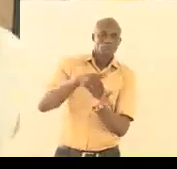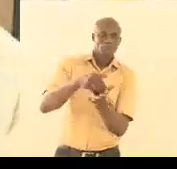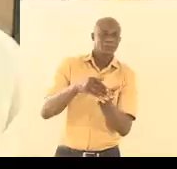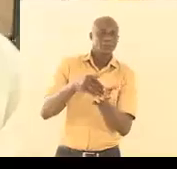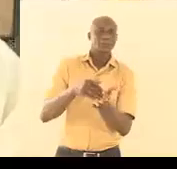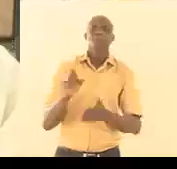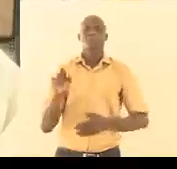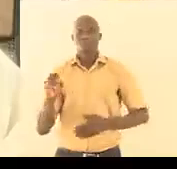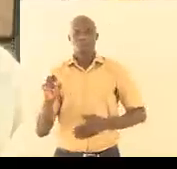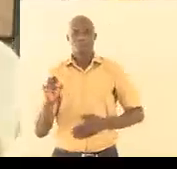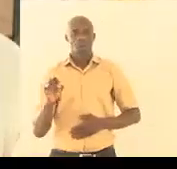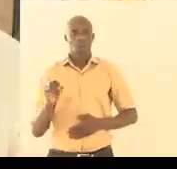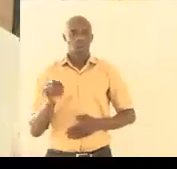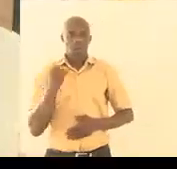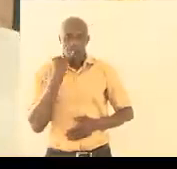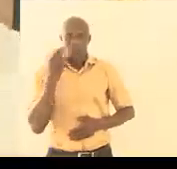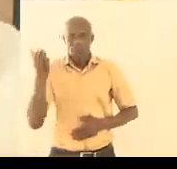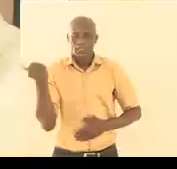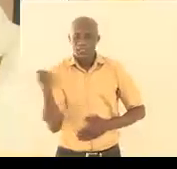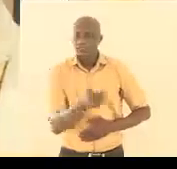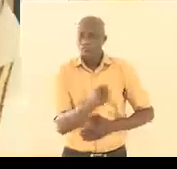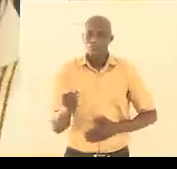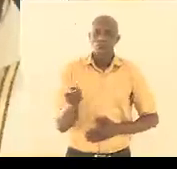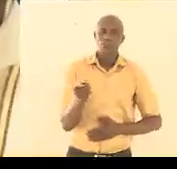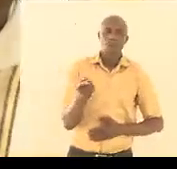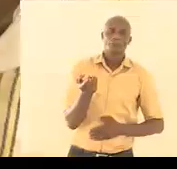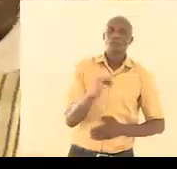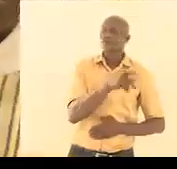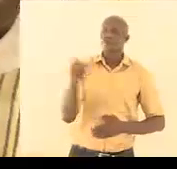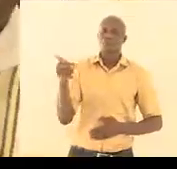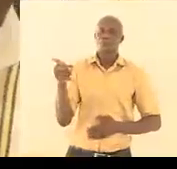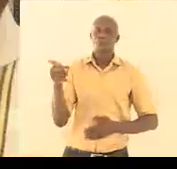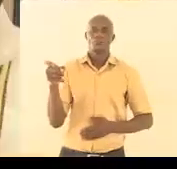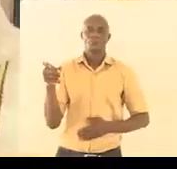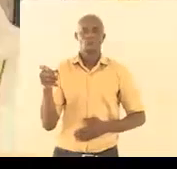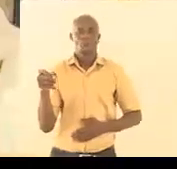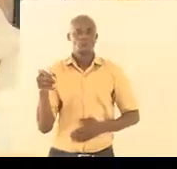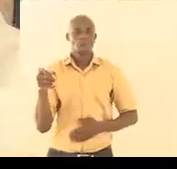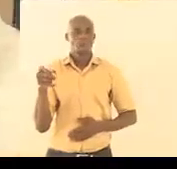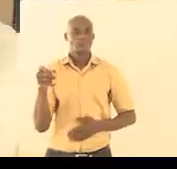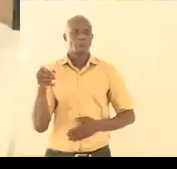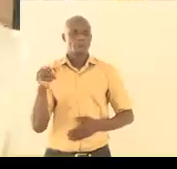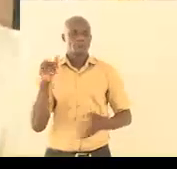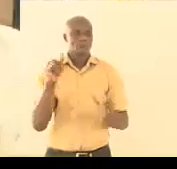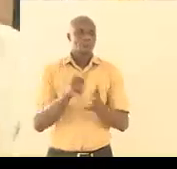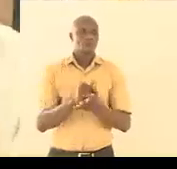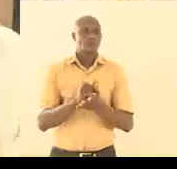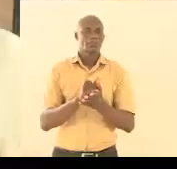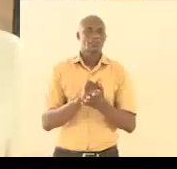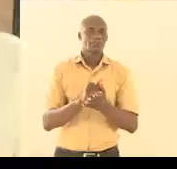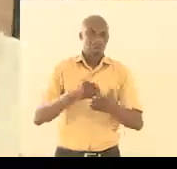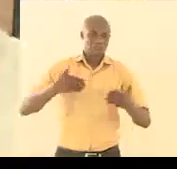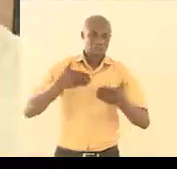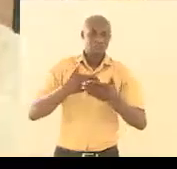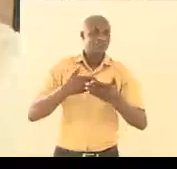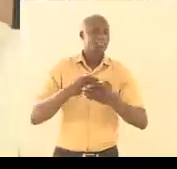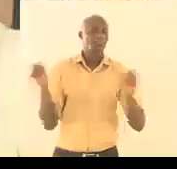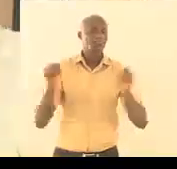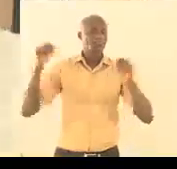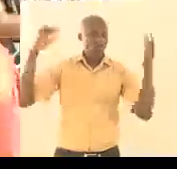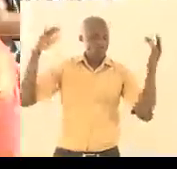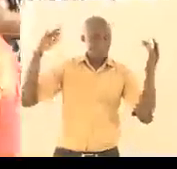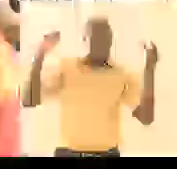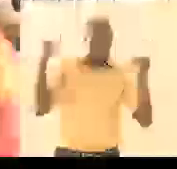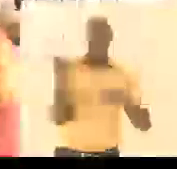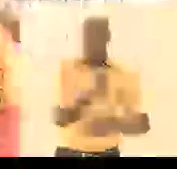It is at its best. So, is there any of you who think that you are getting to the verge of despair? Is there any